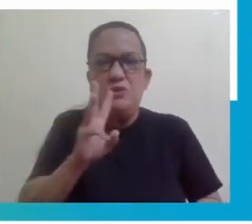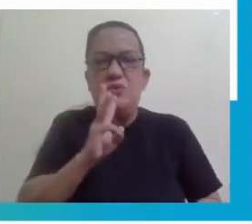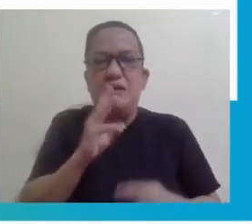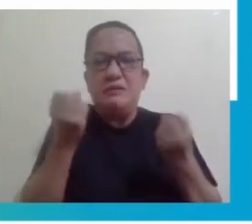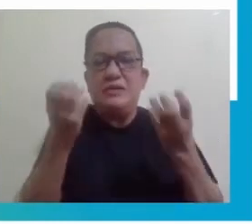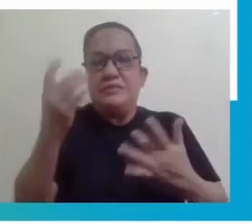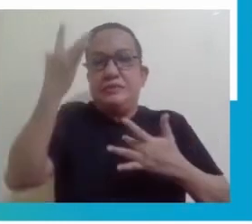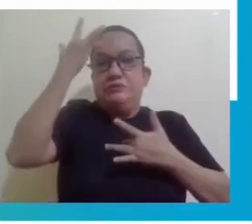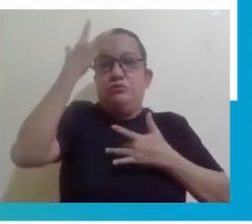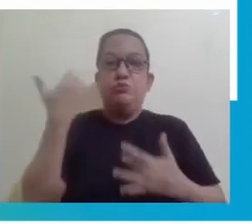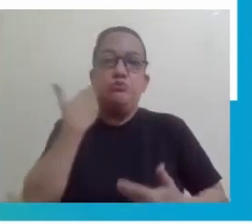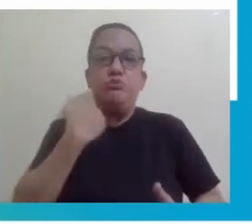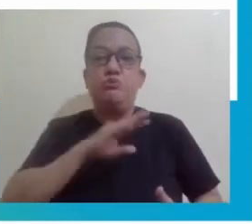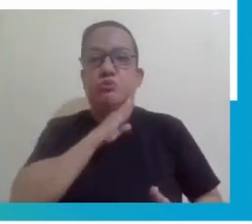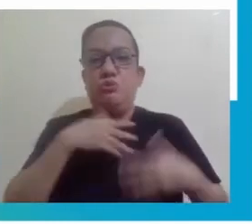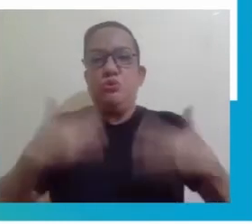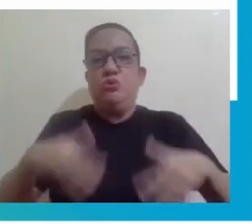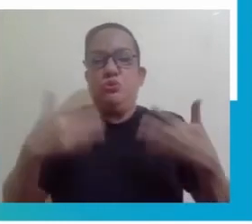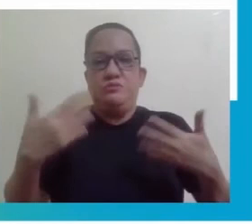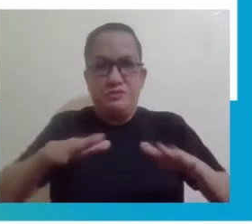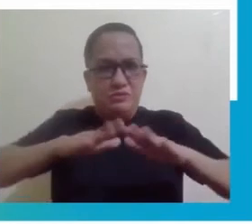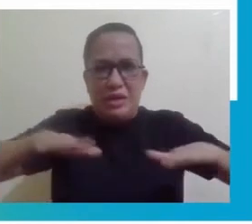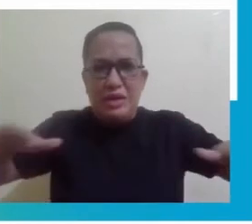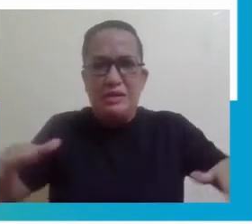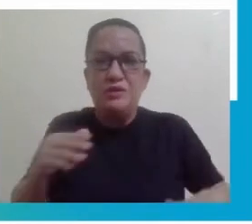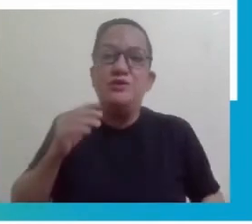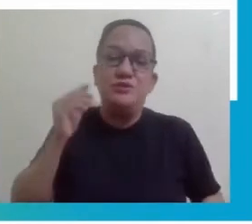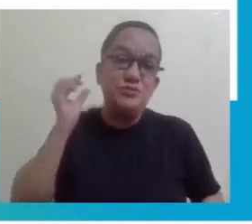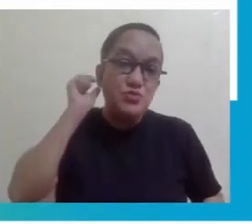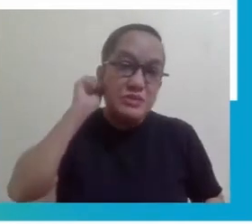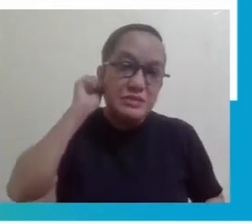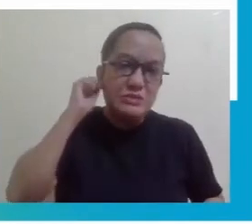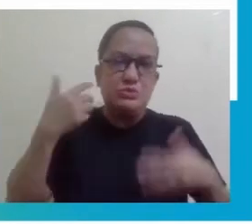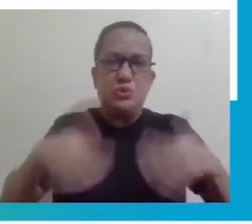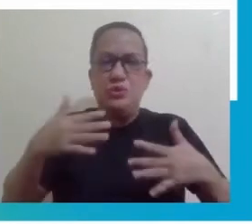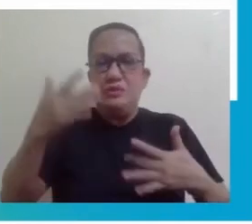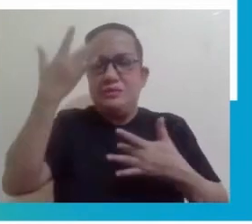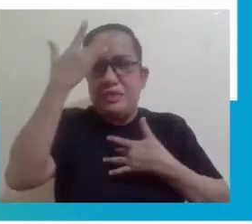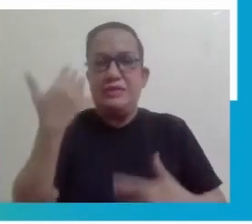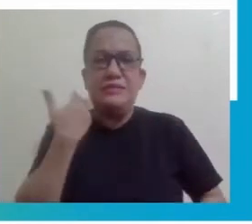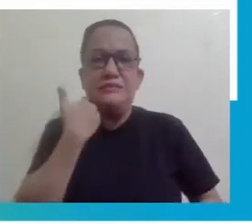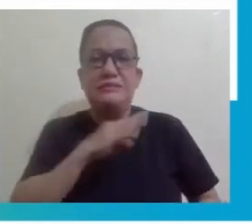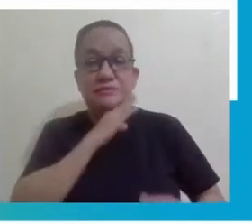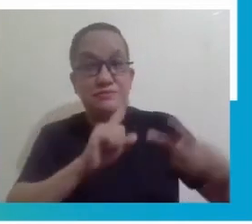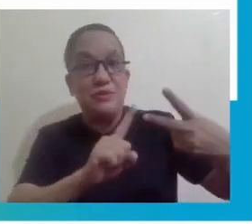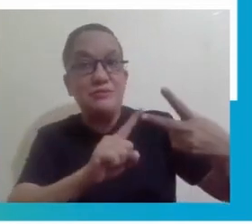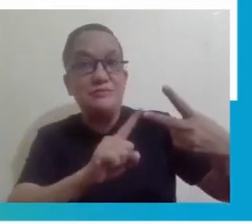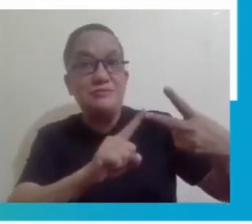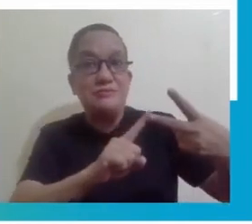cash compensation. It will just not do. Secondly, on this project, the OSPF did help reach a memorandum